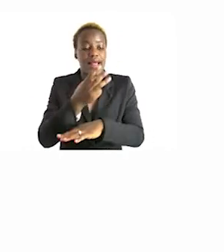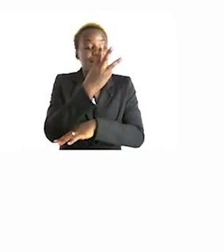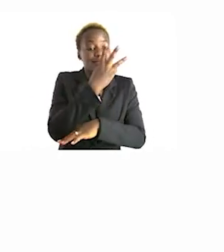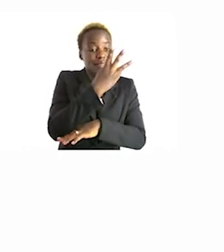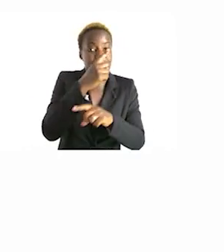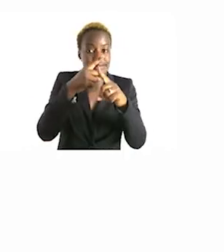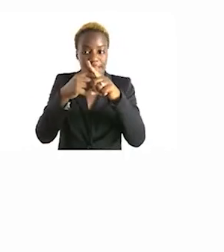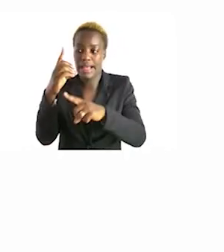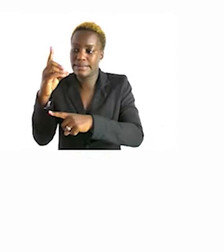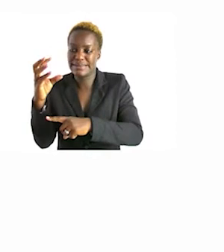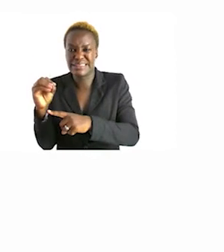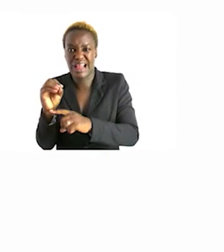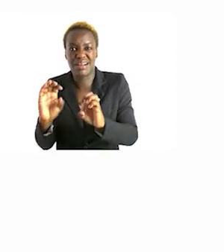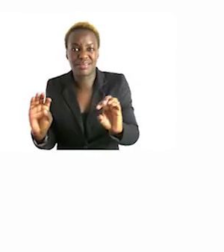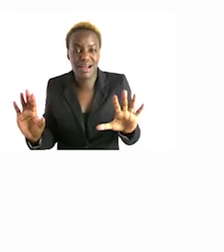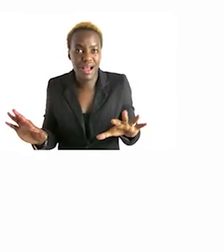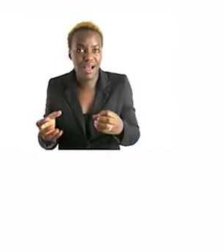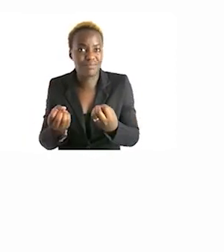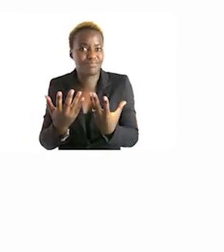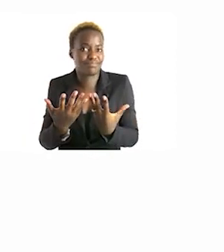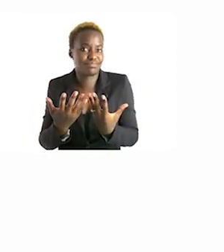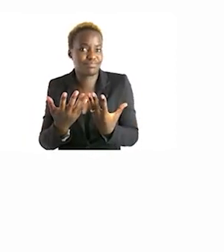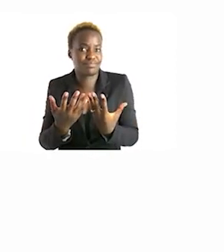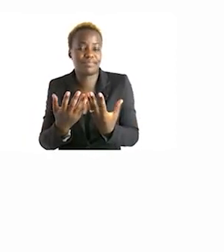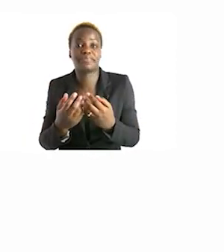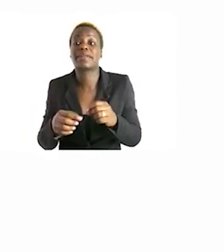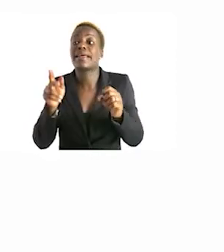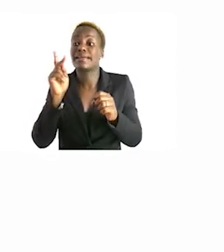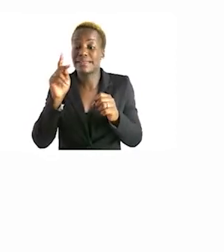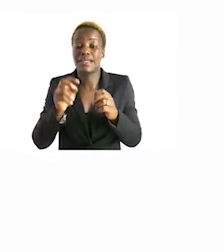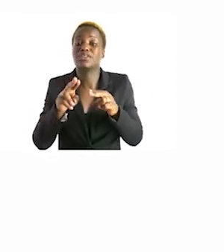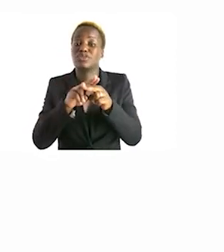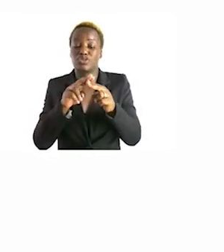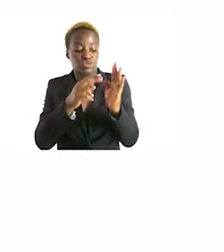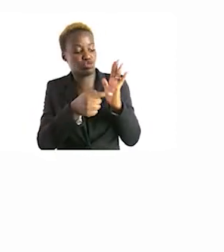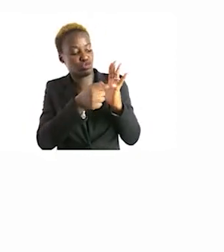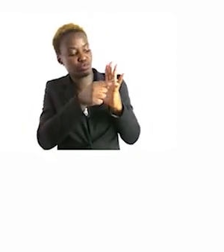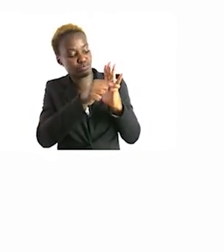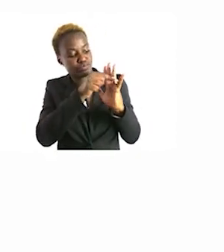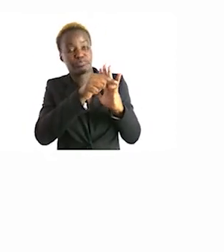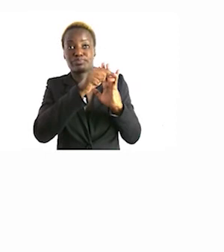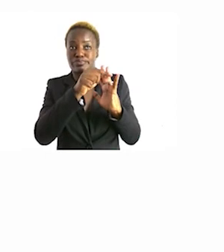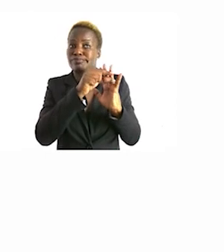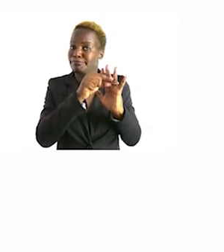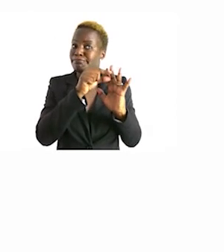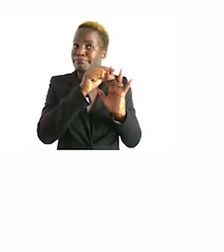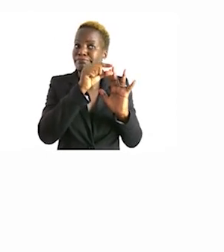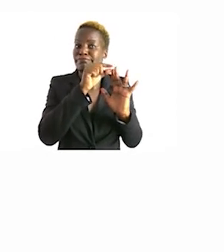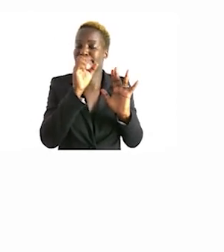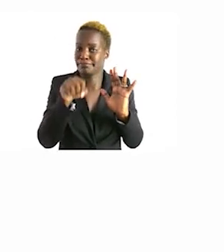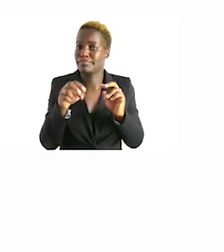the total of 3 times 10? Again, you can use your hands or your fingers to count if you don't know,